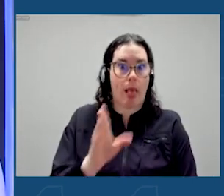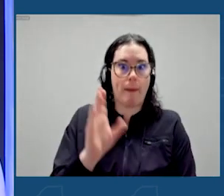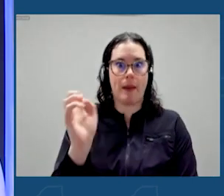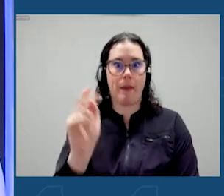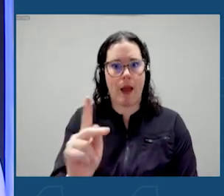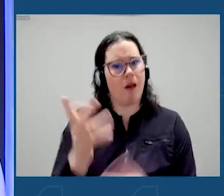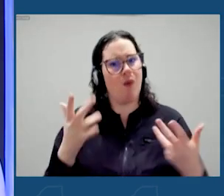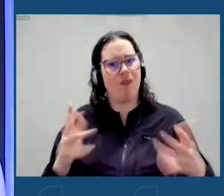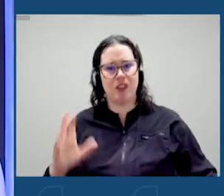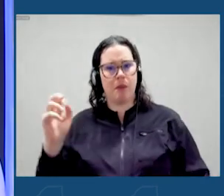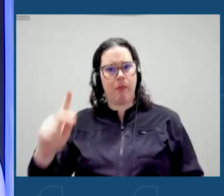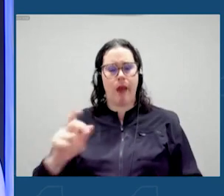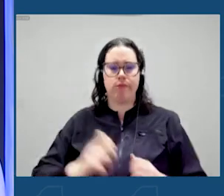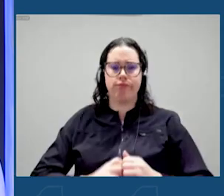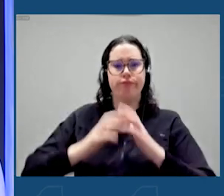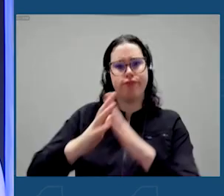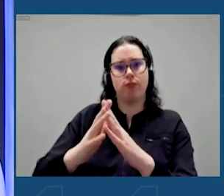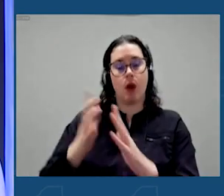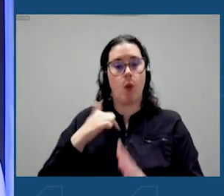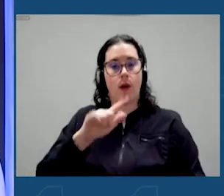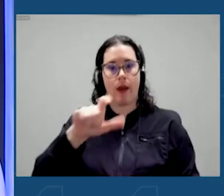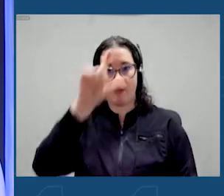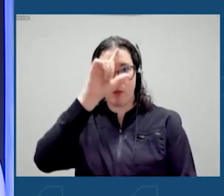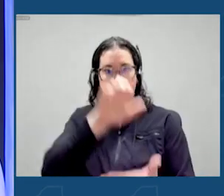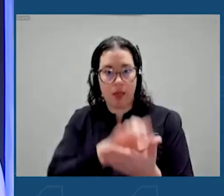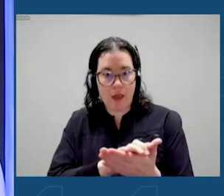back. And we have to believe we're back.